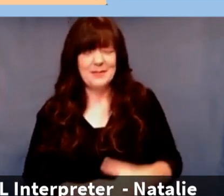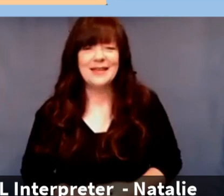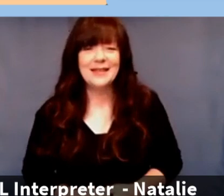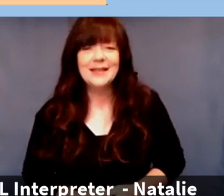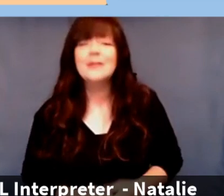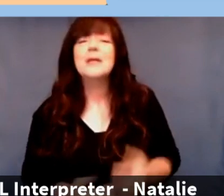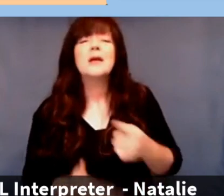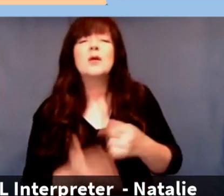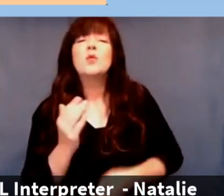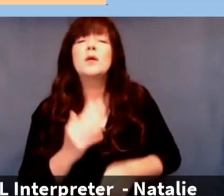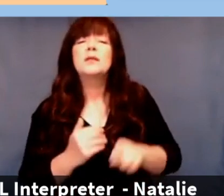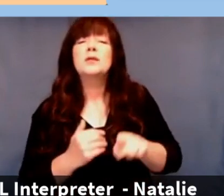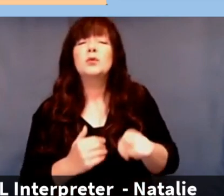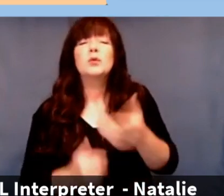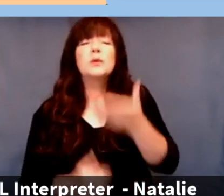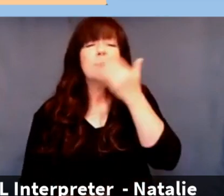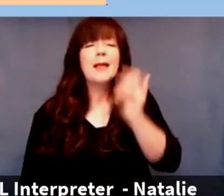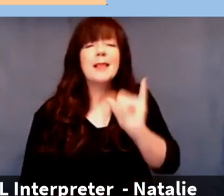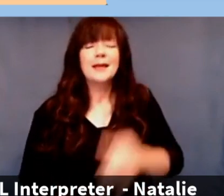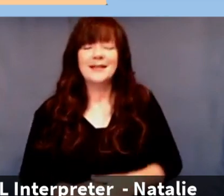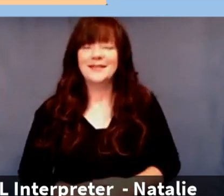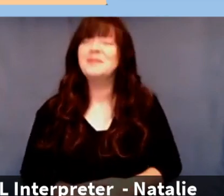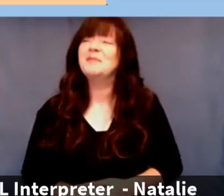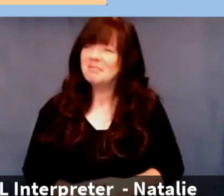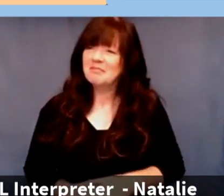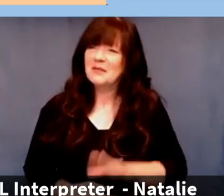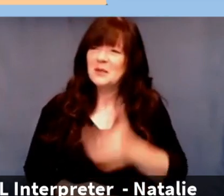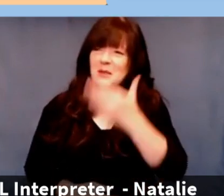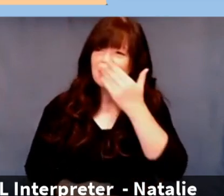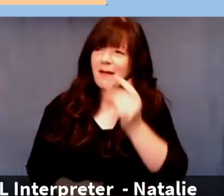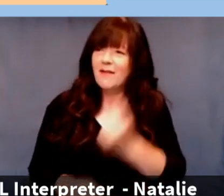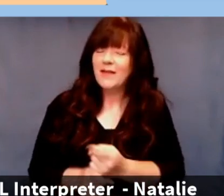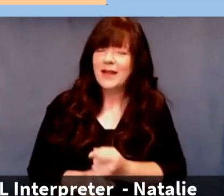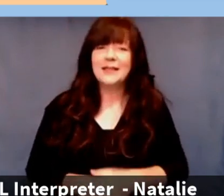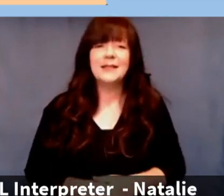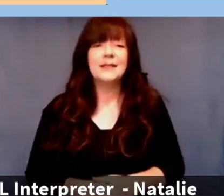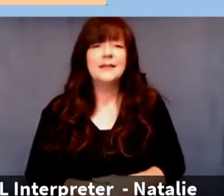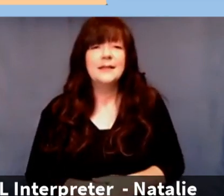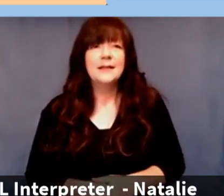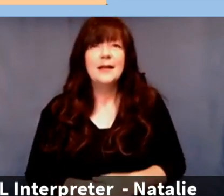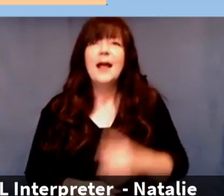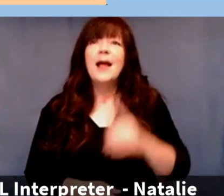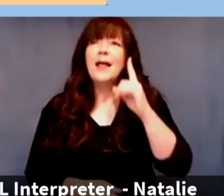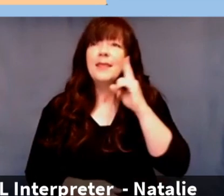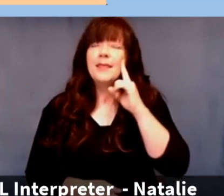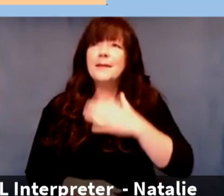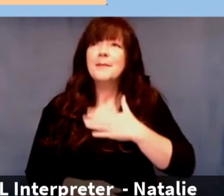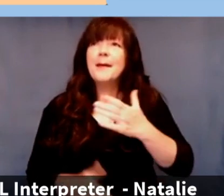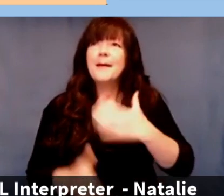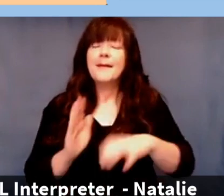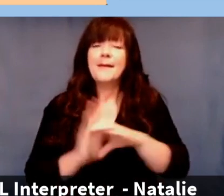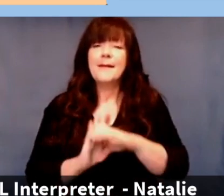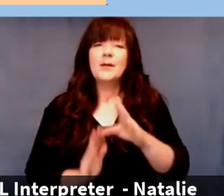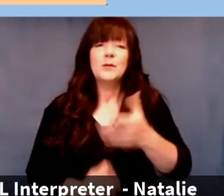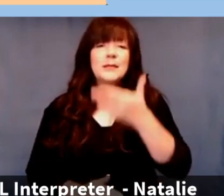Like, what do you smell like? Your smell, right? Yeah. She would smell very like,